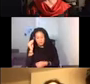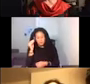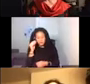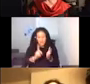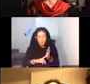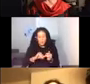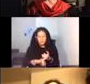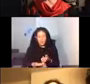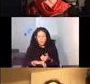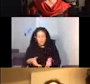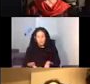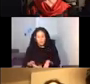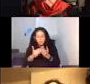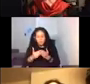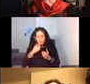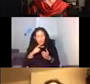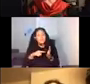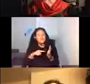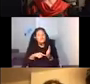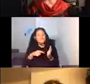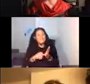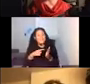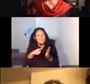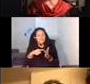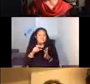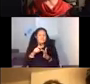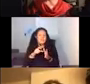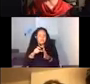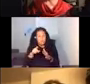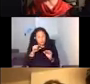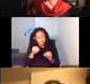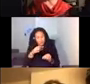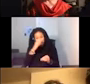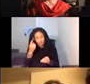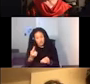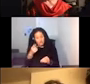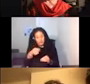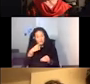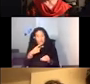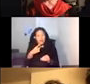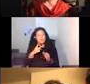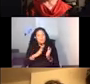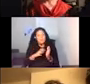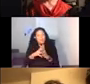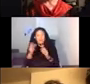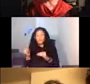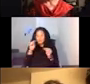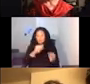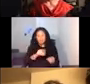Sykes was born in Port of Spain, Trinidad. She was a trained nurse and licensed midwife when she came to England.